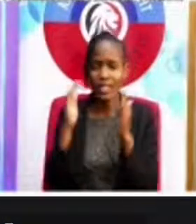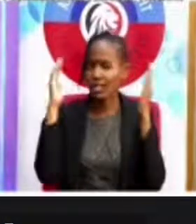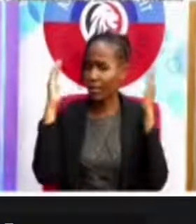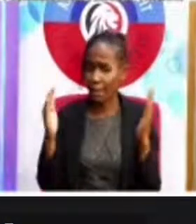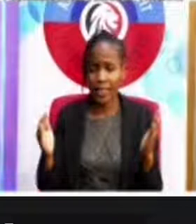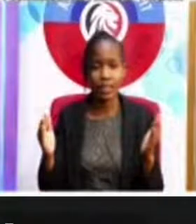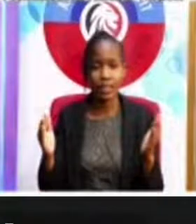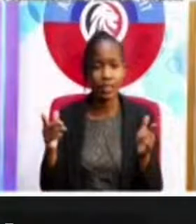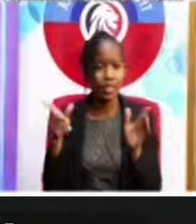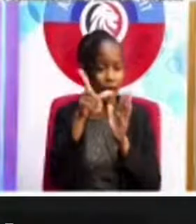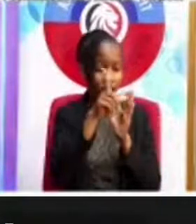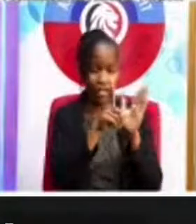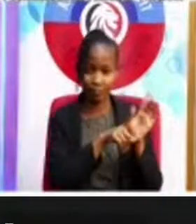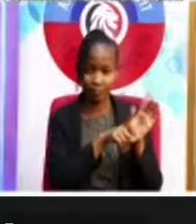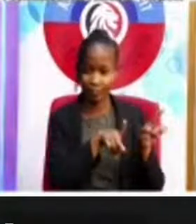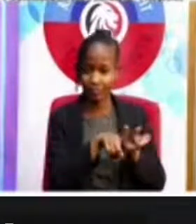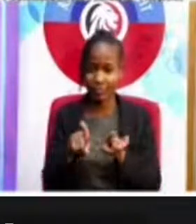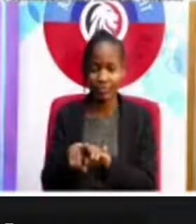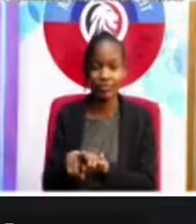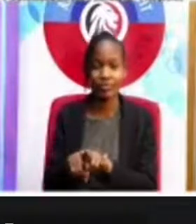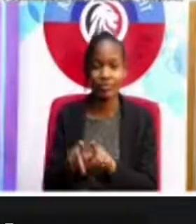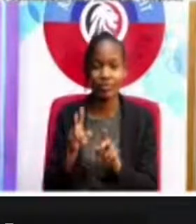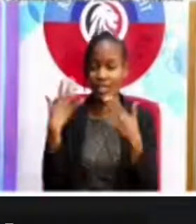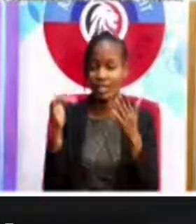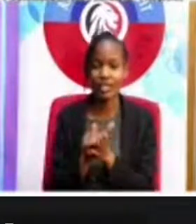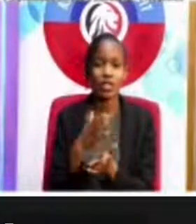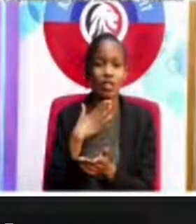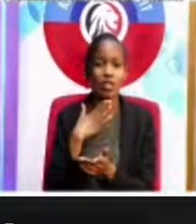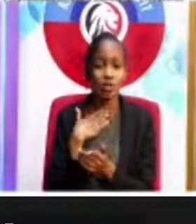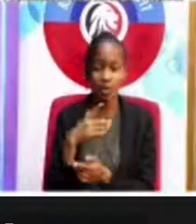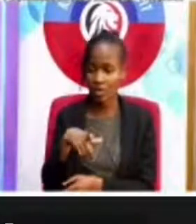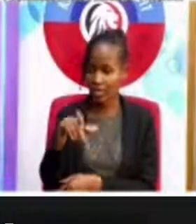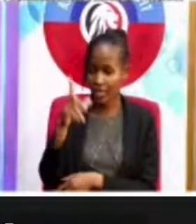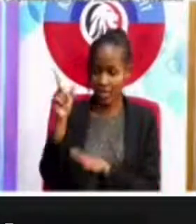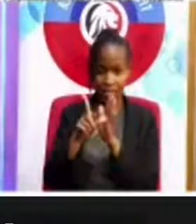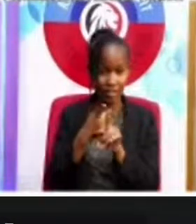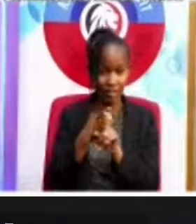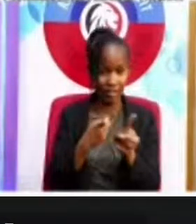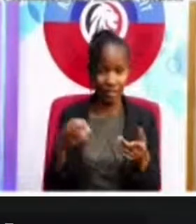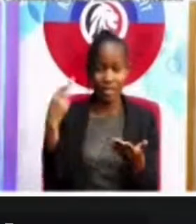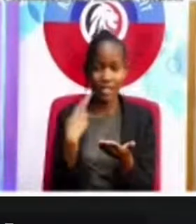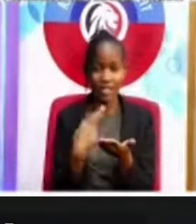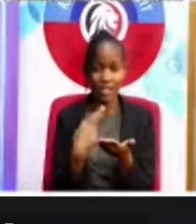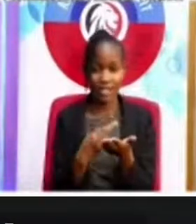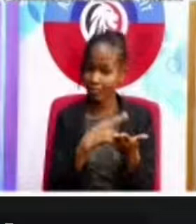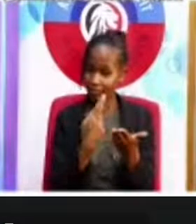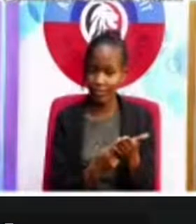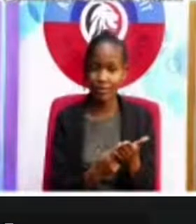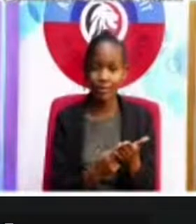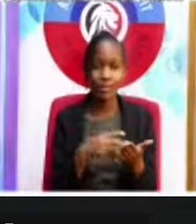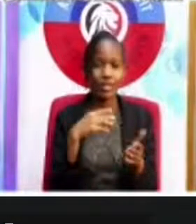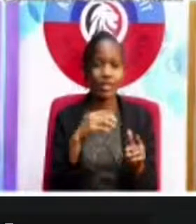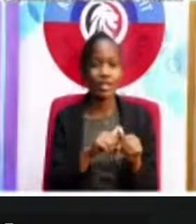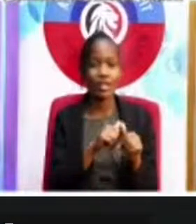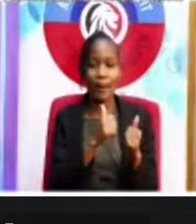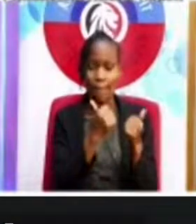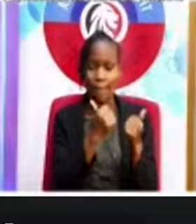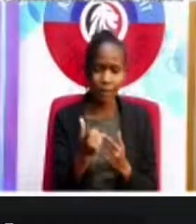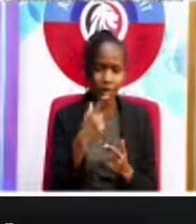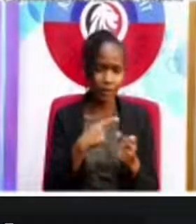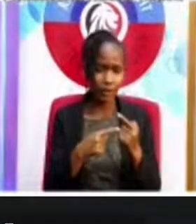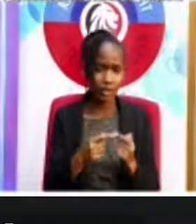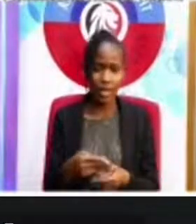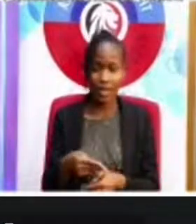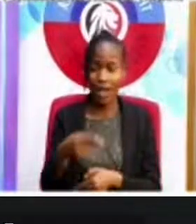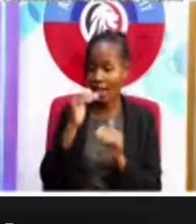and it is something we want to pick a lesson from as revenue agencies to take to a higher level, so that we have more cooperation in